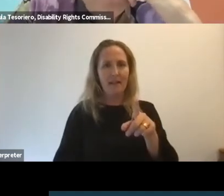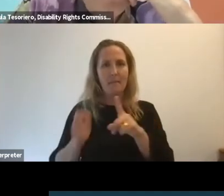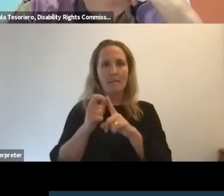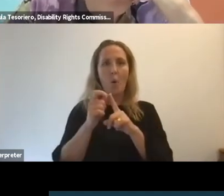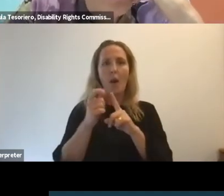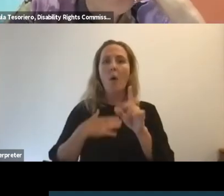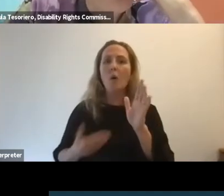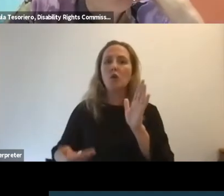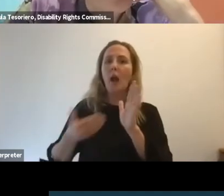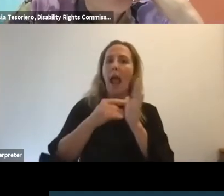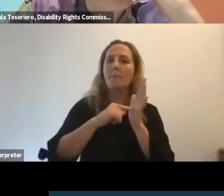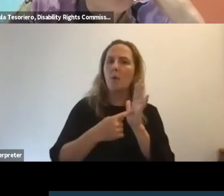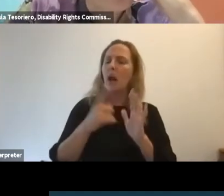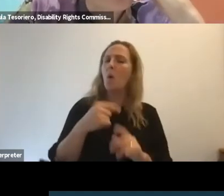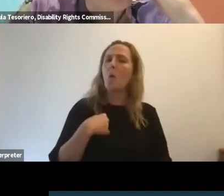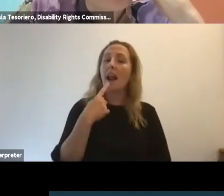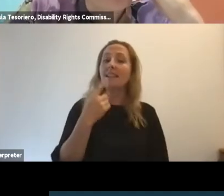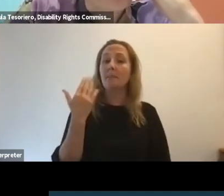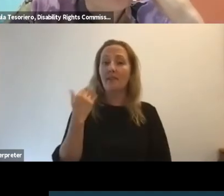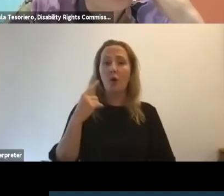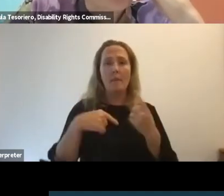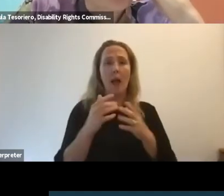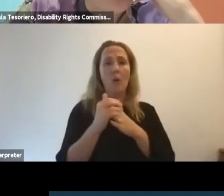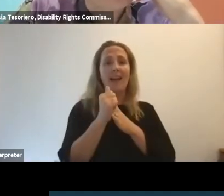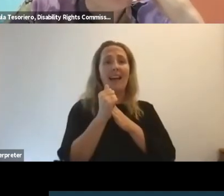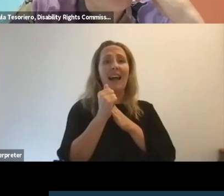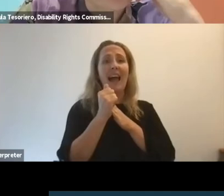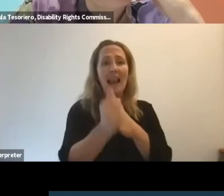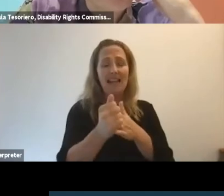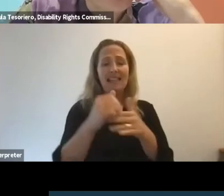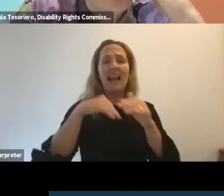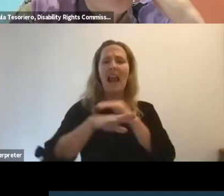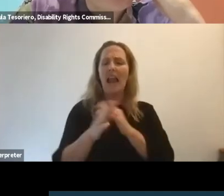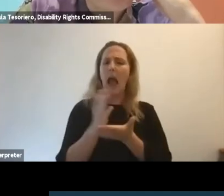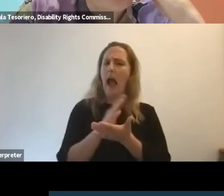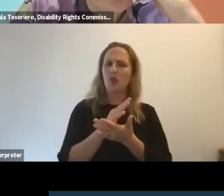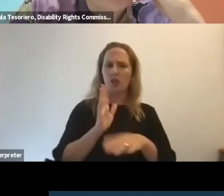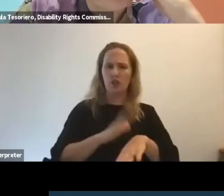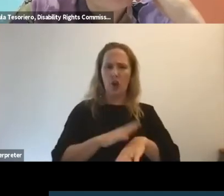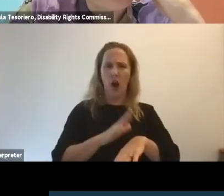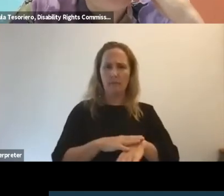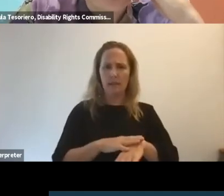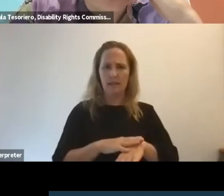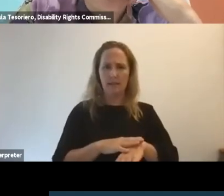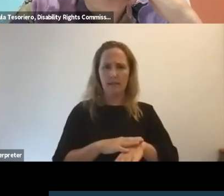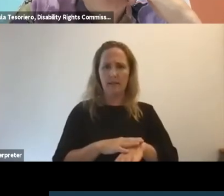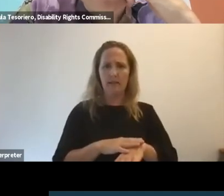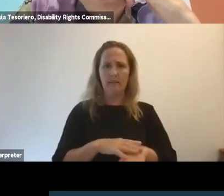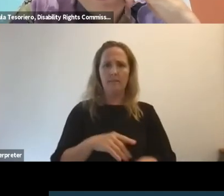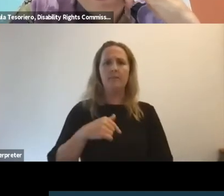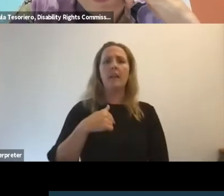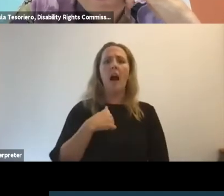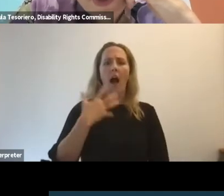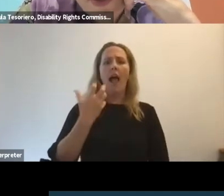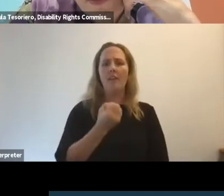to what I said before around that sort of leading in uncertain times. And I've sort of been reflecting on this in my role